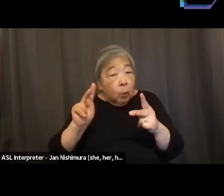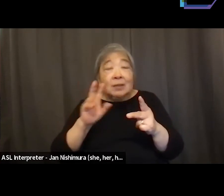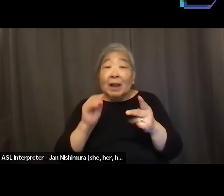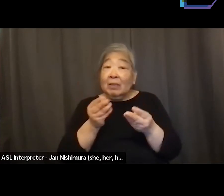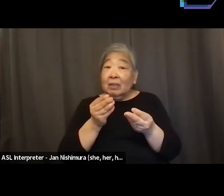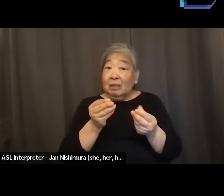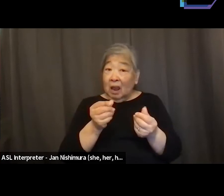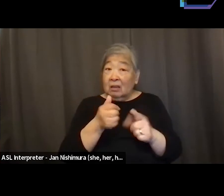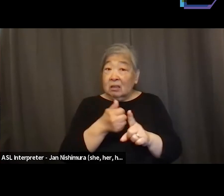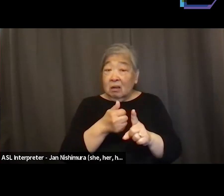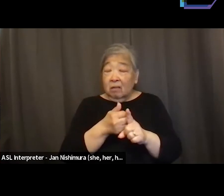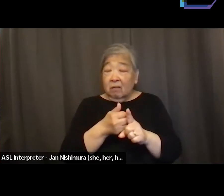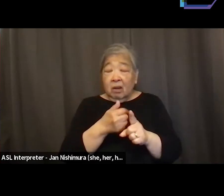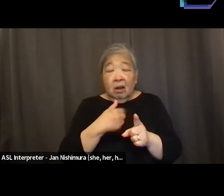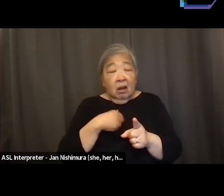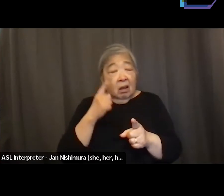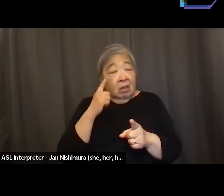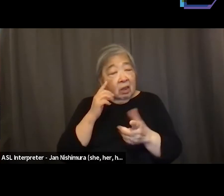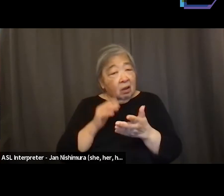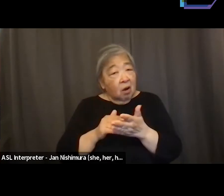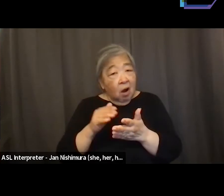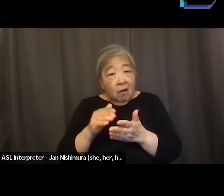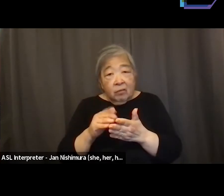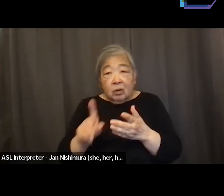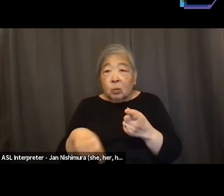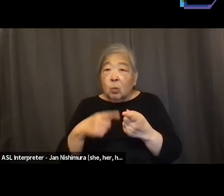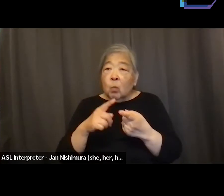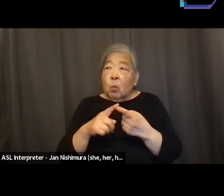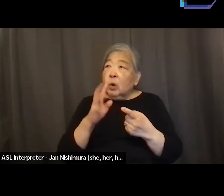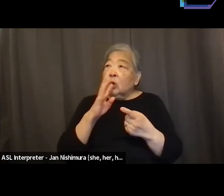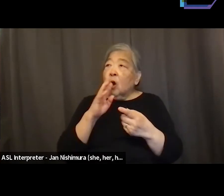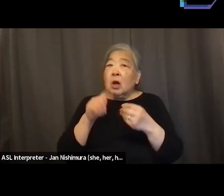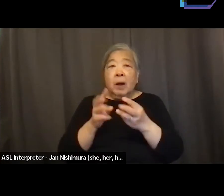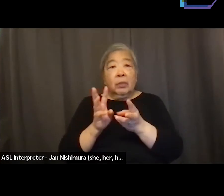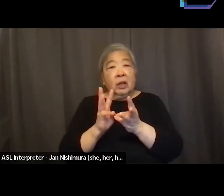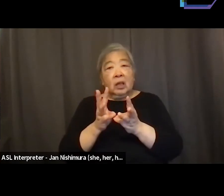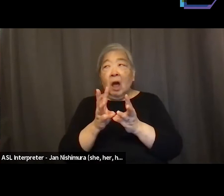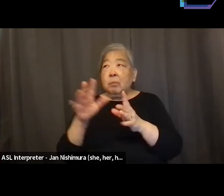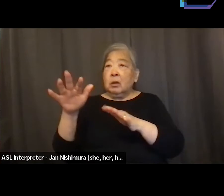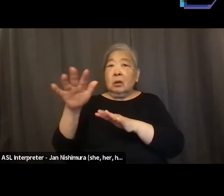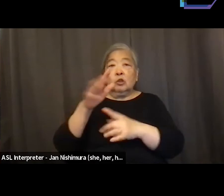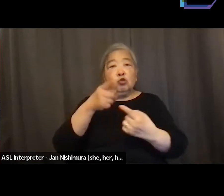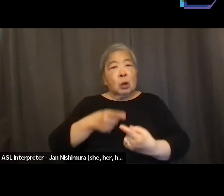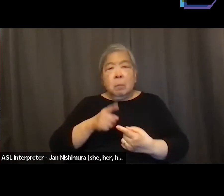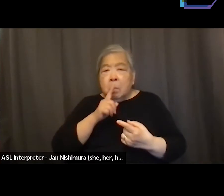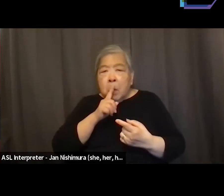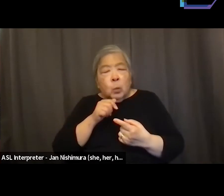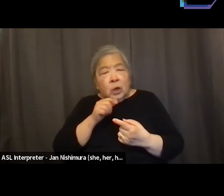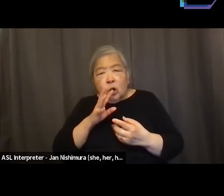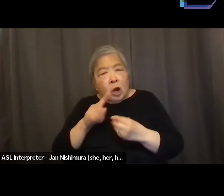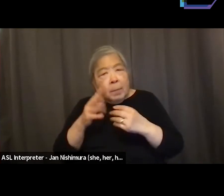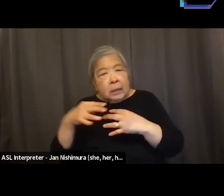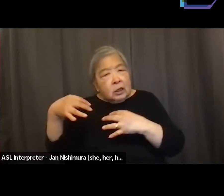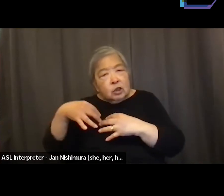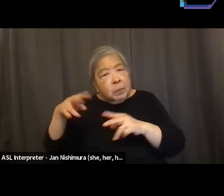that oftentimes whenever we talk about the climate struggle, we don't talk about the Indigenous people who